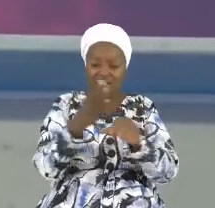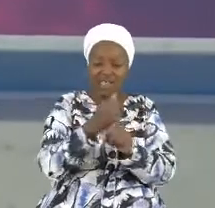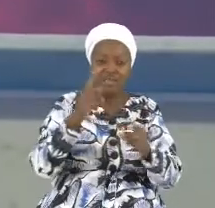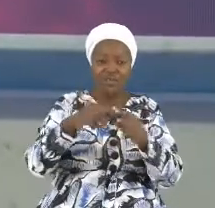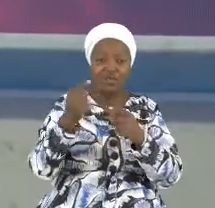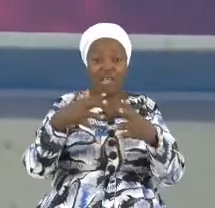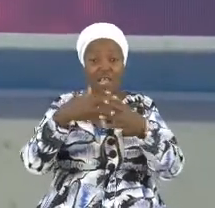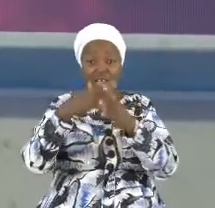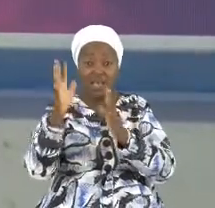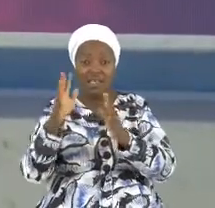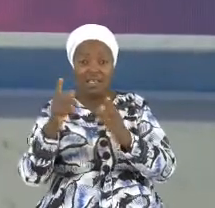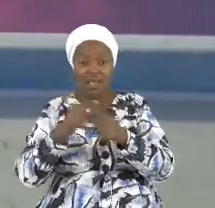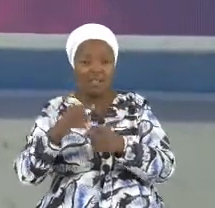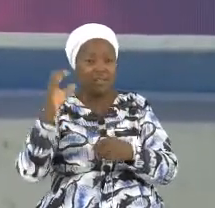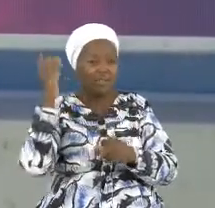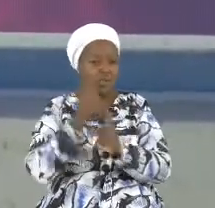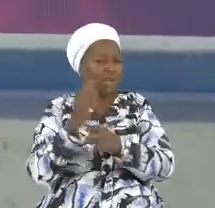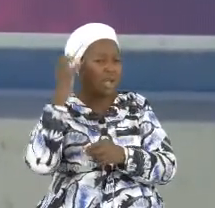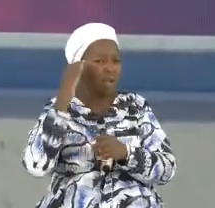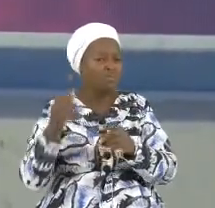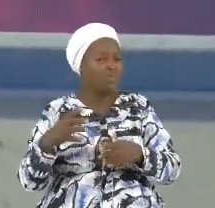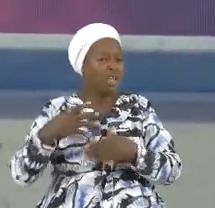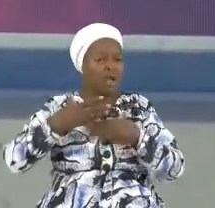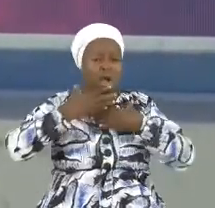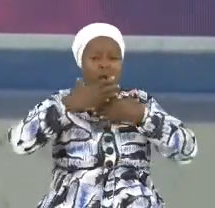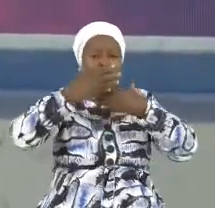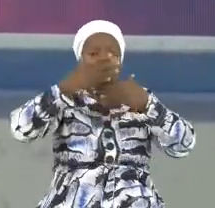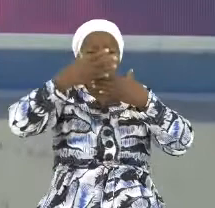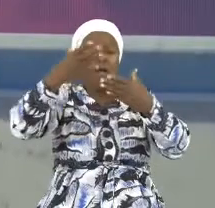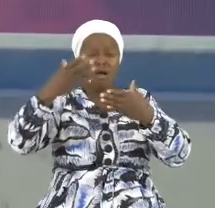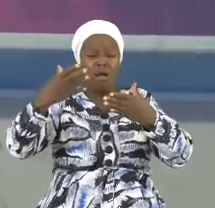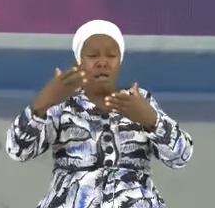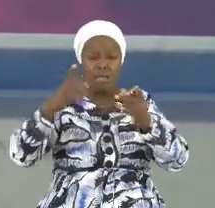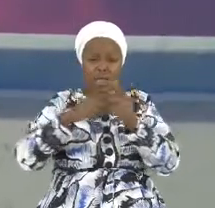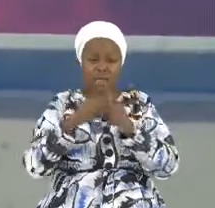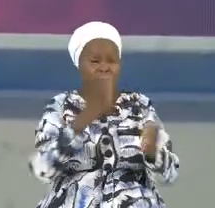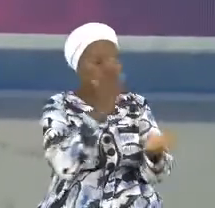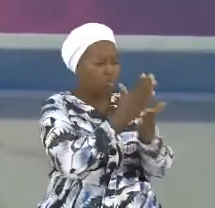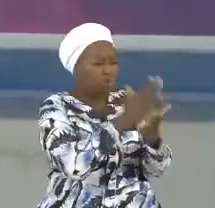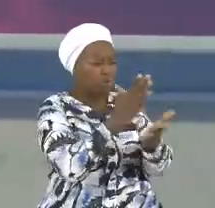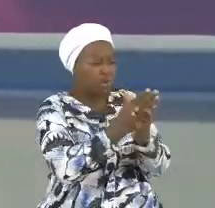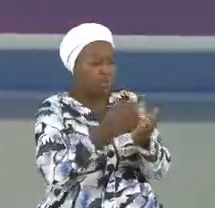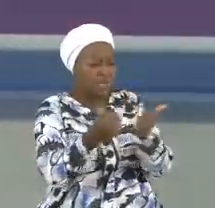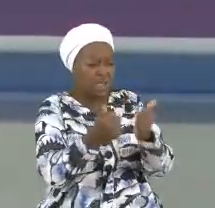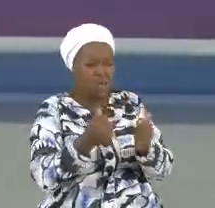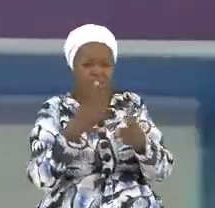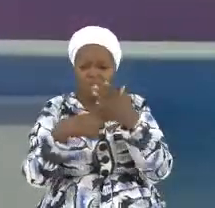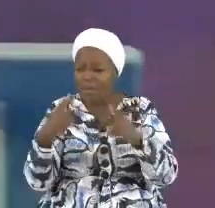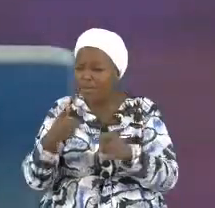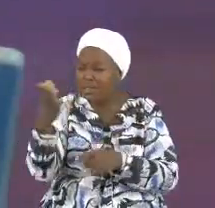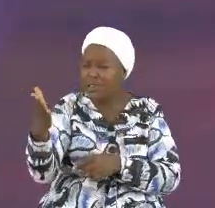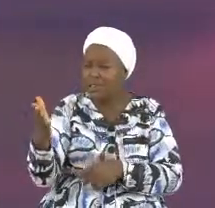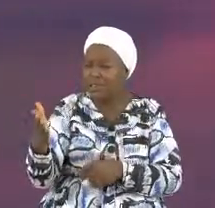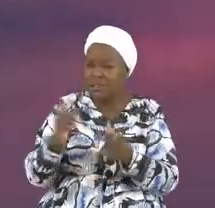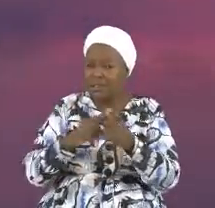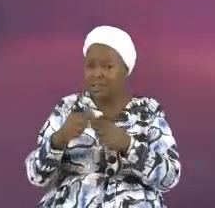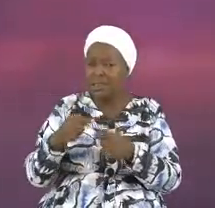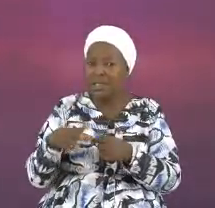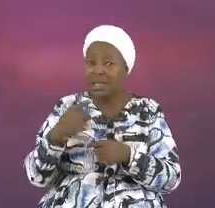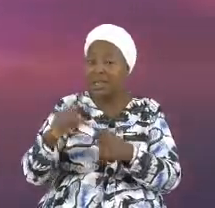heard shouting. I said, "Stop. Wait. What's happening there?" They said, "The first one got